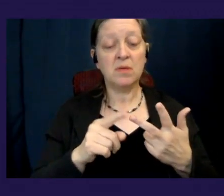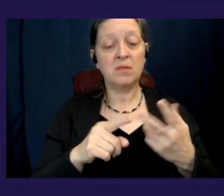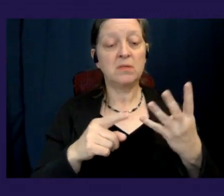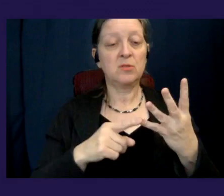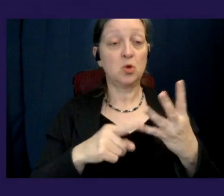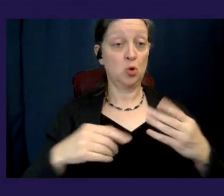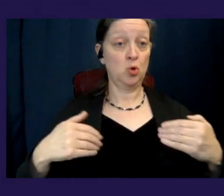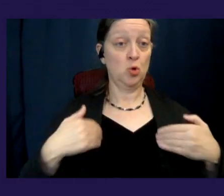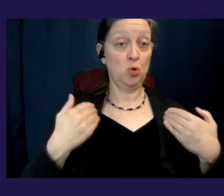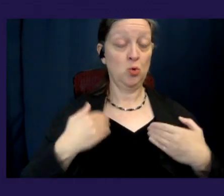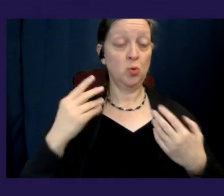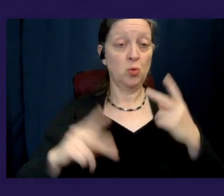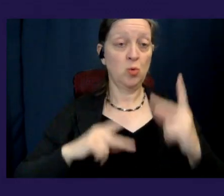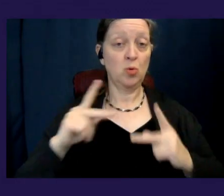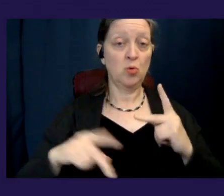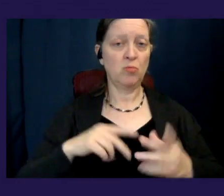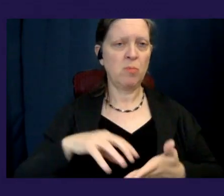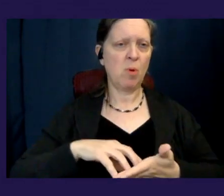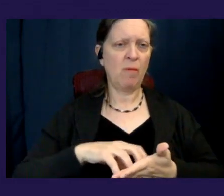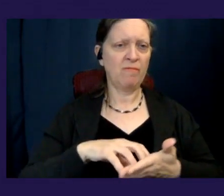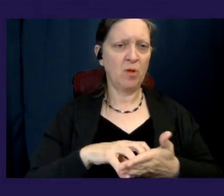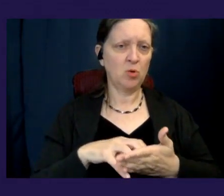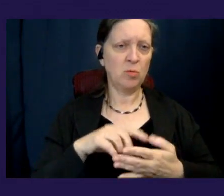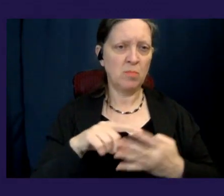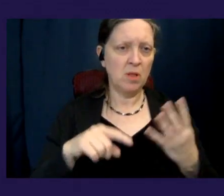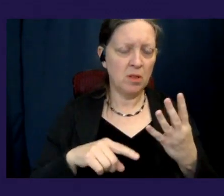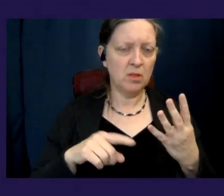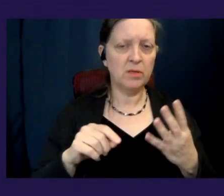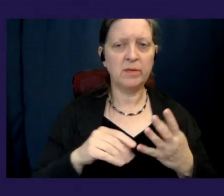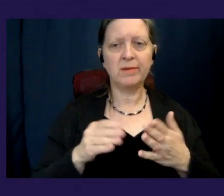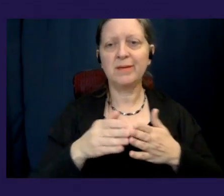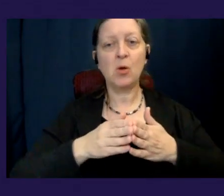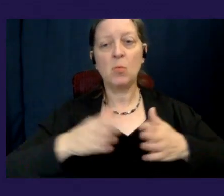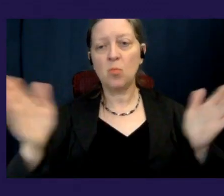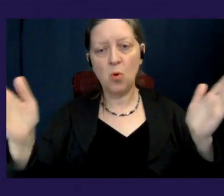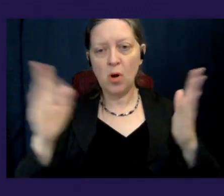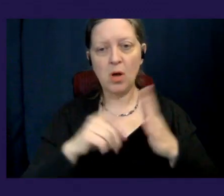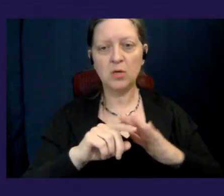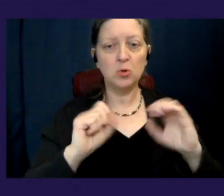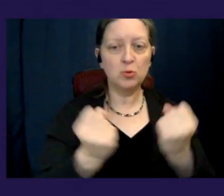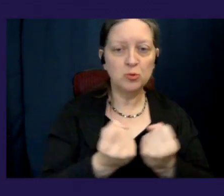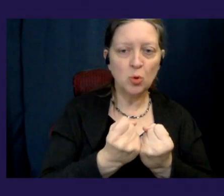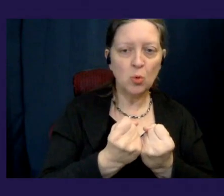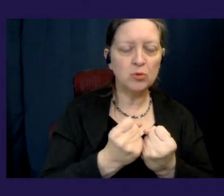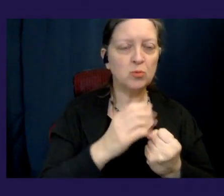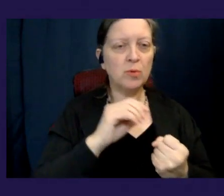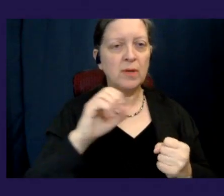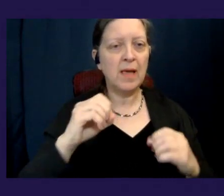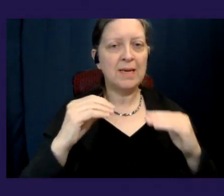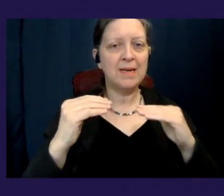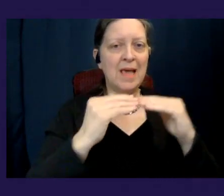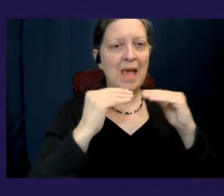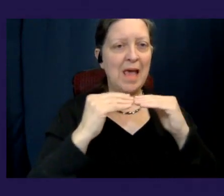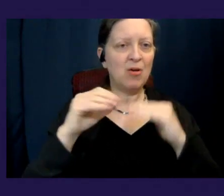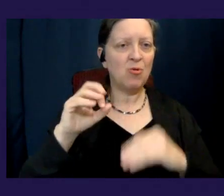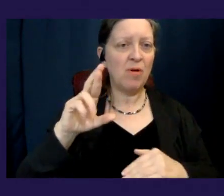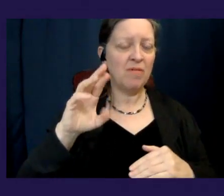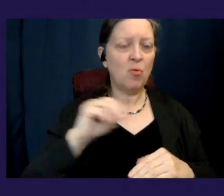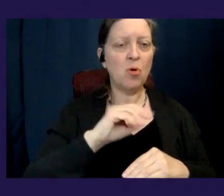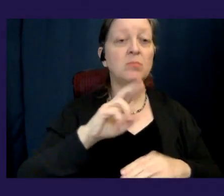and broader social and equity harms, and then also national security and